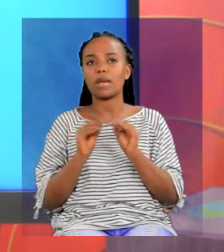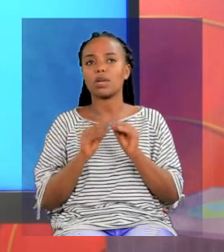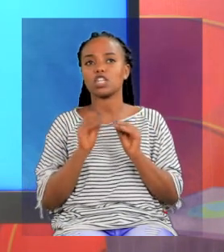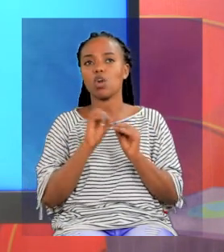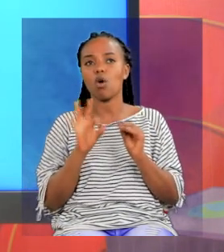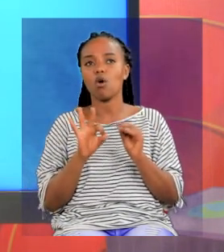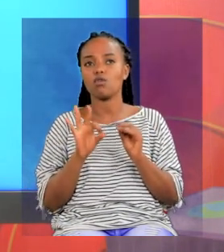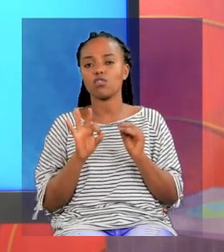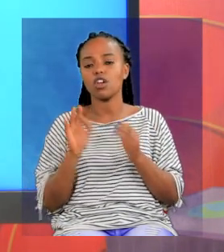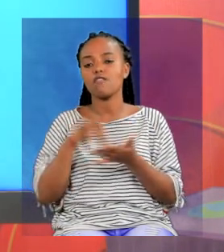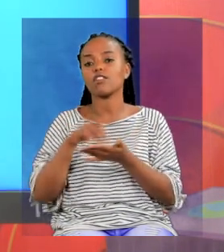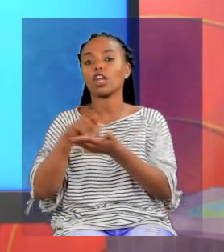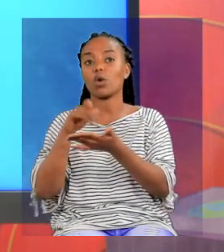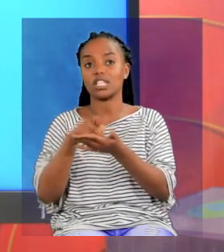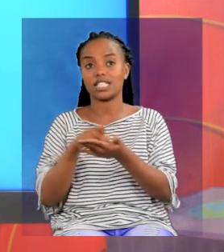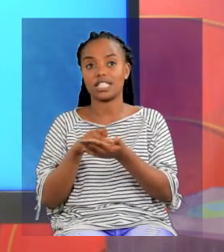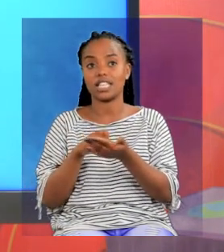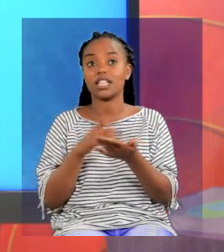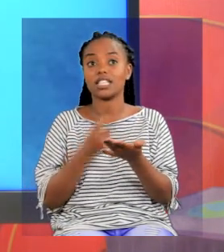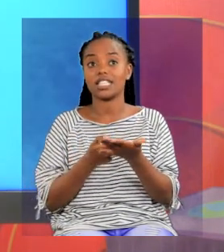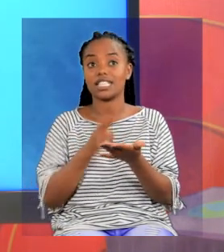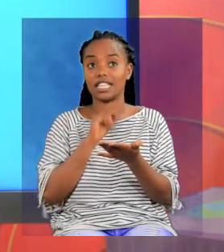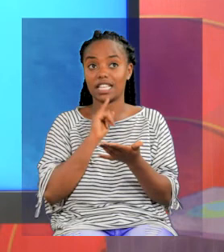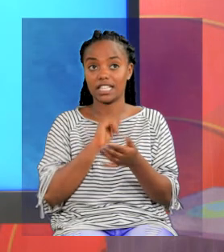of the frequency. In this case,